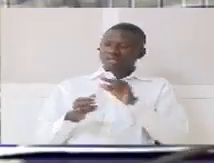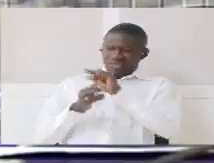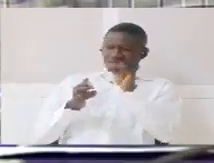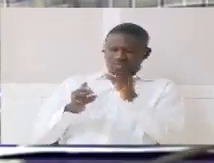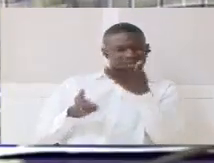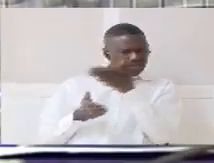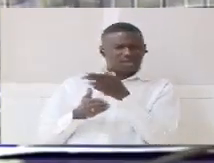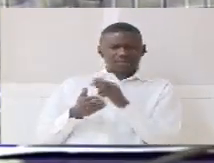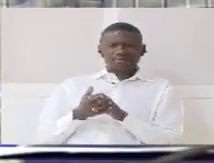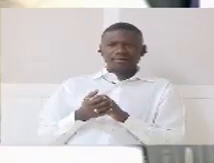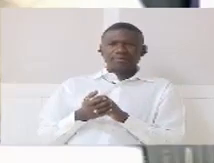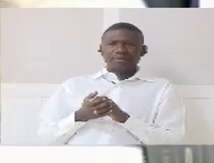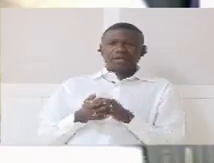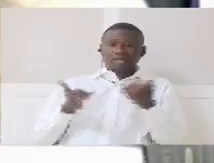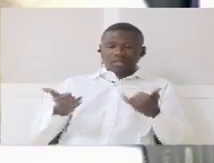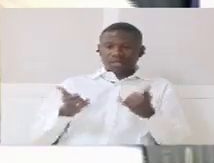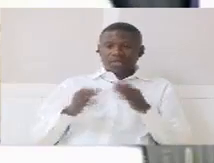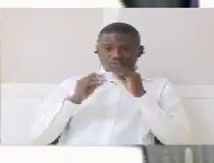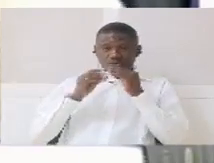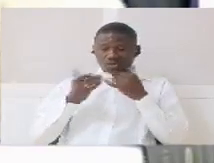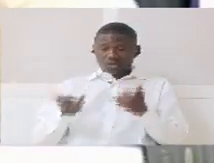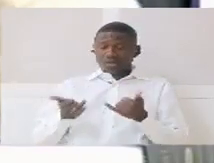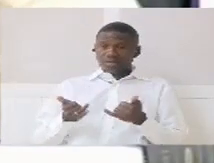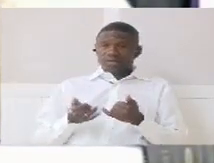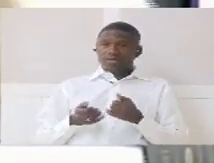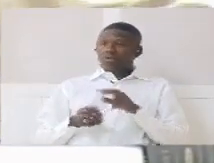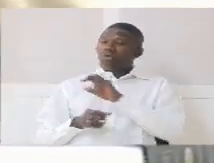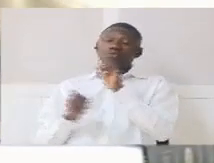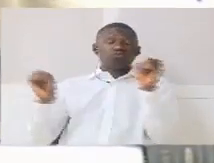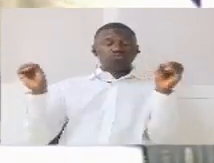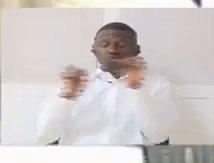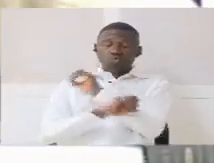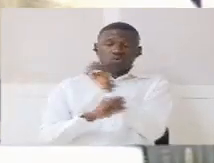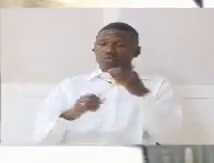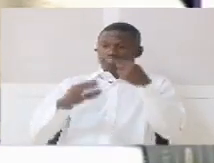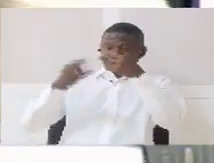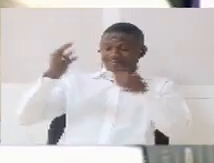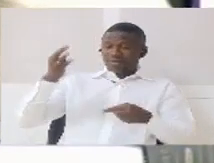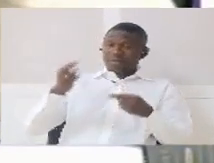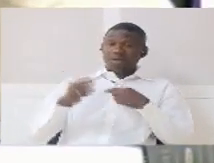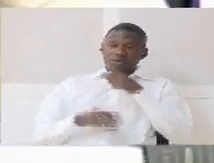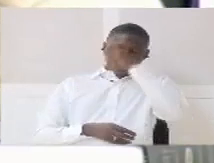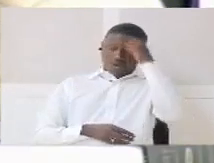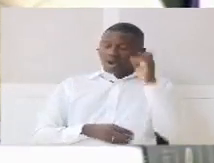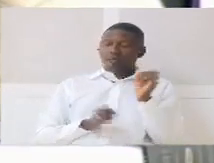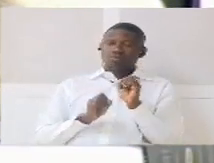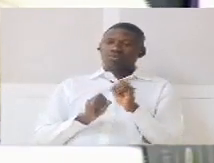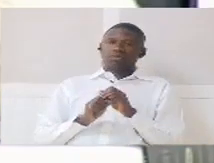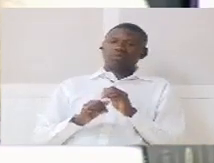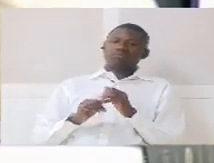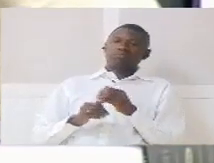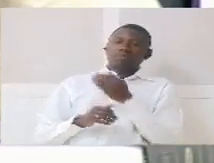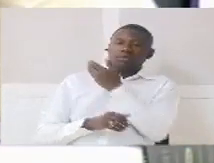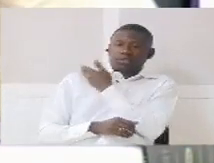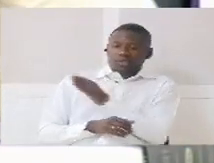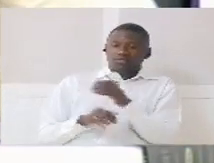remember any other name? As I'm speaking right now, mm-hmm. None of them are working. They suspend all of them. They've suspended them. So the